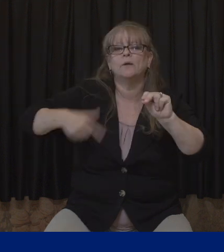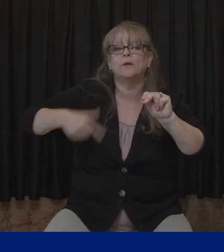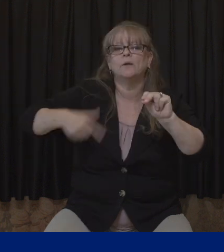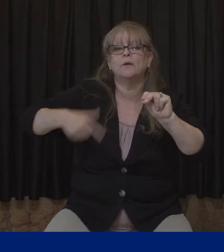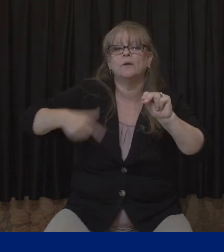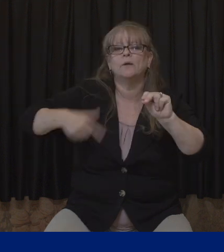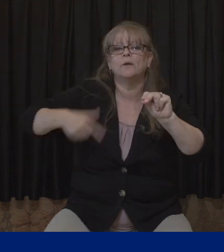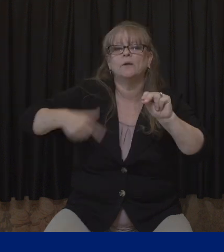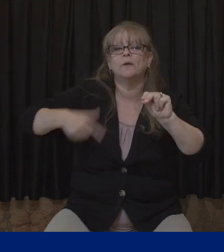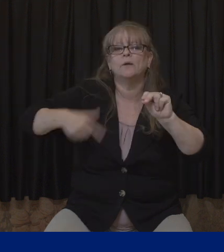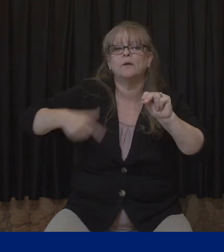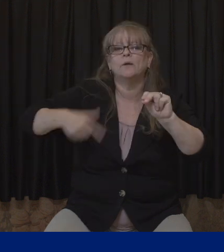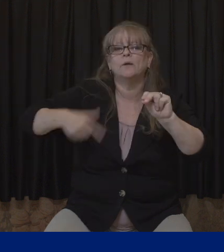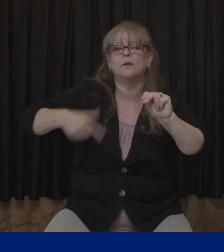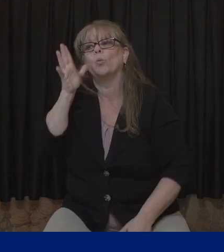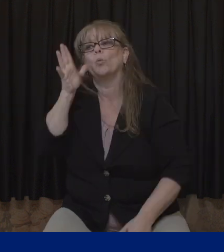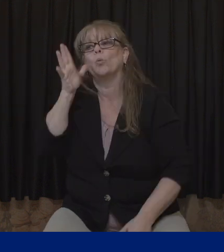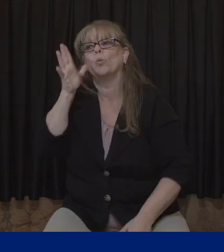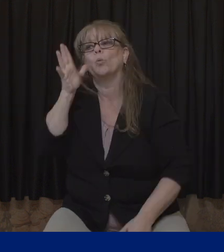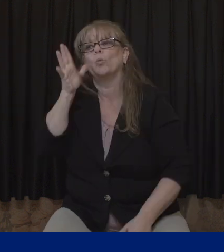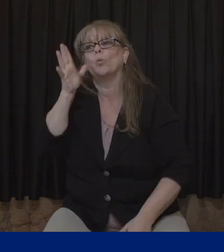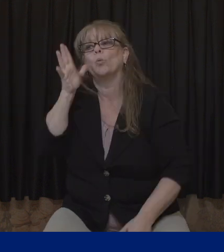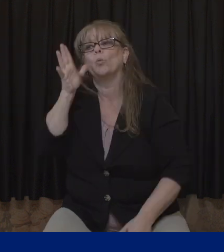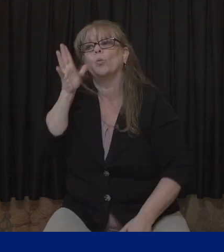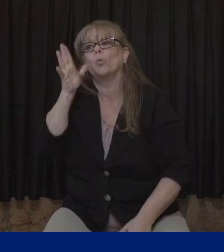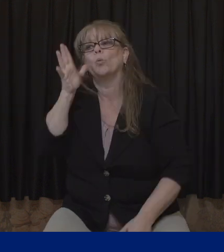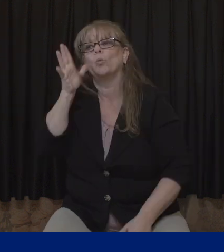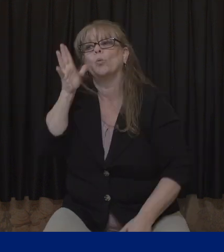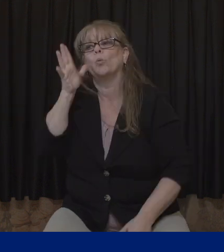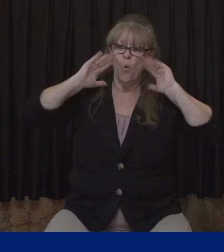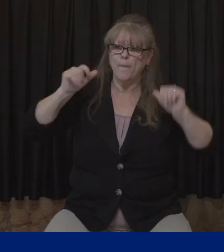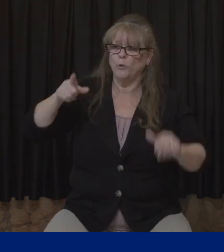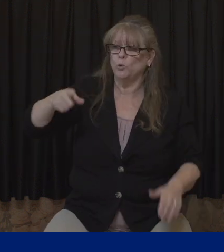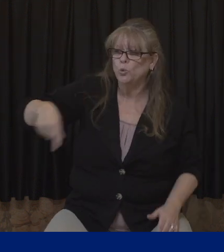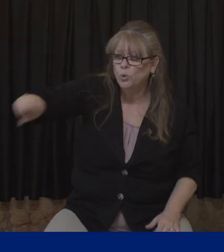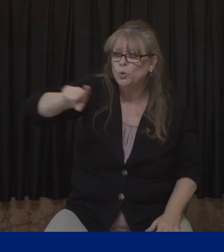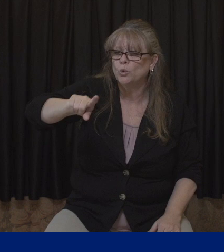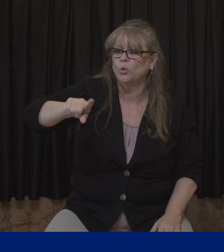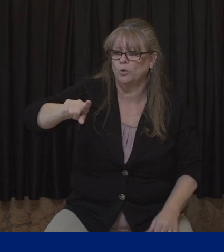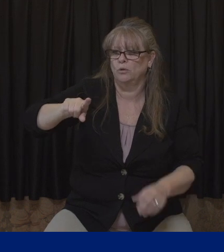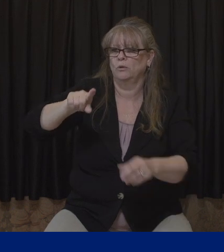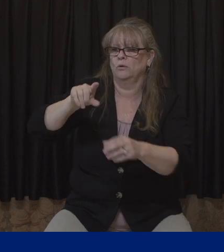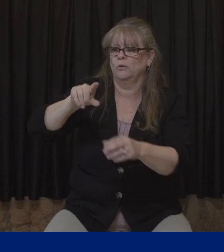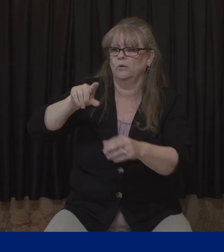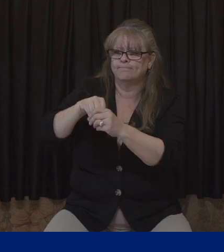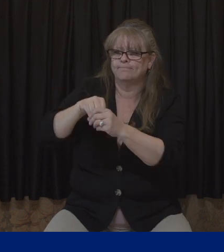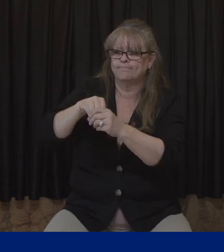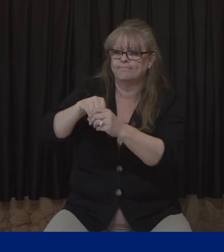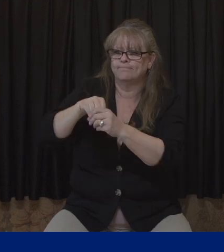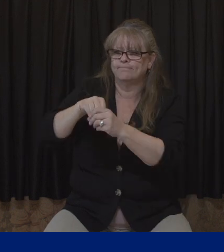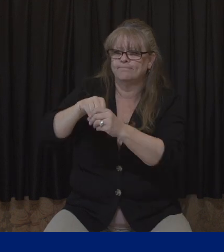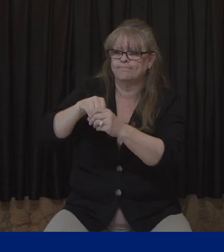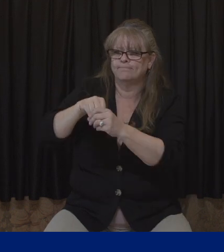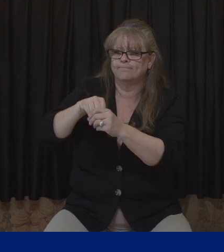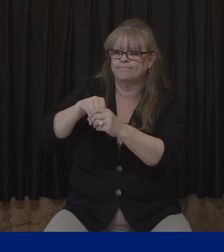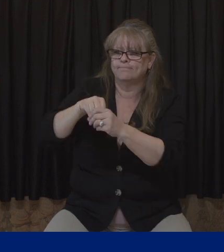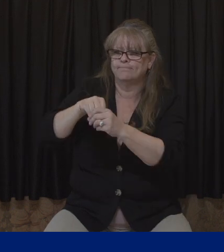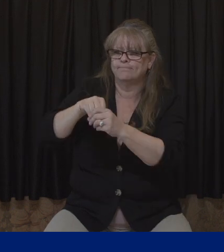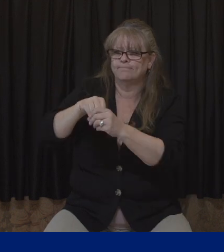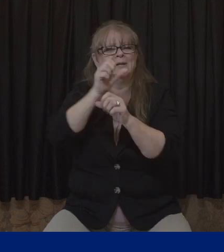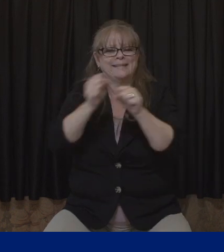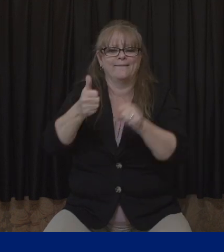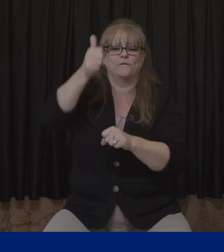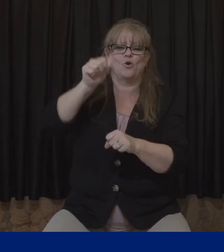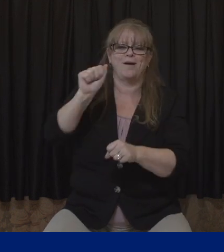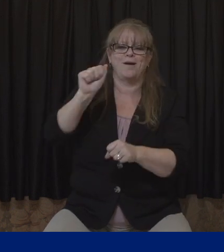with Coloradans fully complying with and participating in this new way of living, we'll get the fulfillment we need, economic, social,